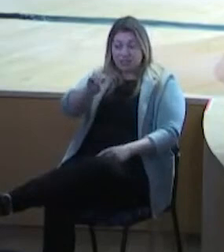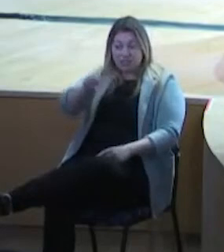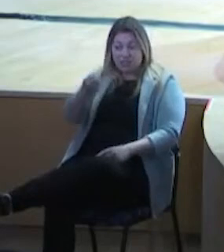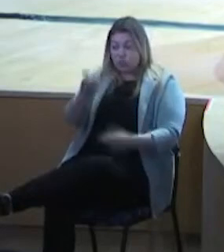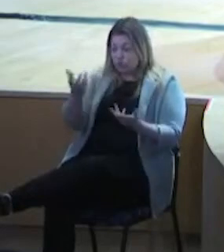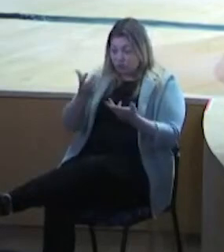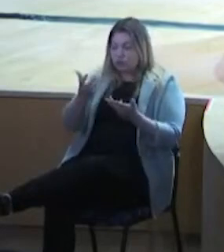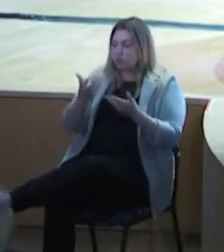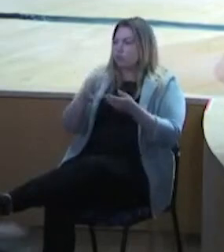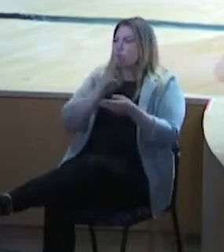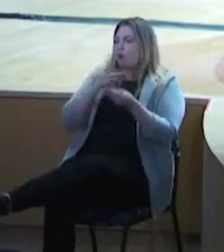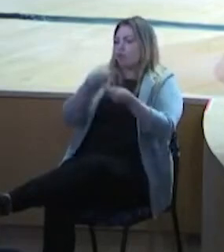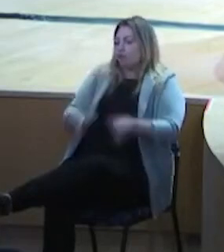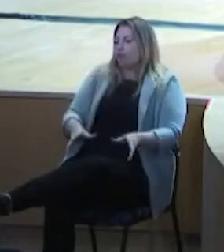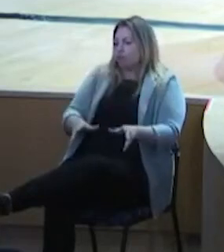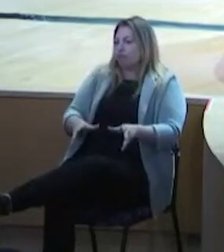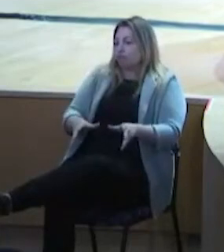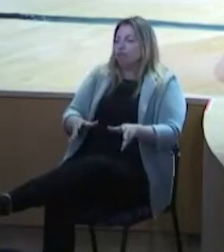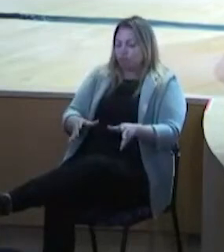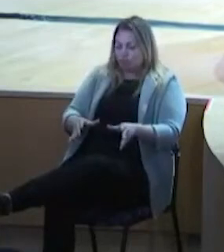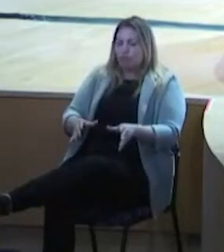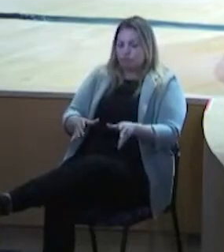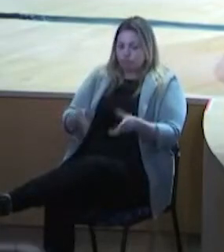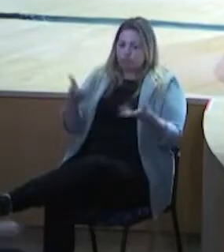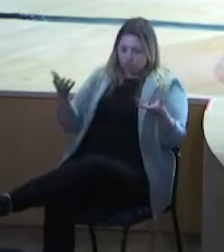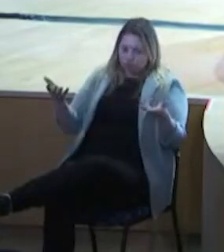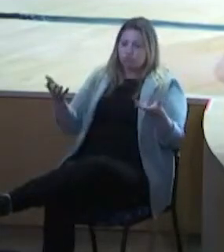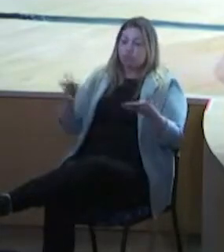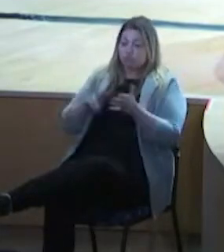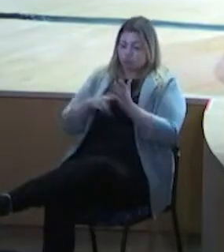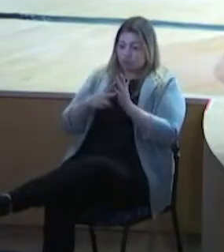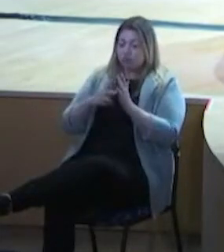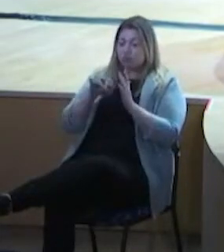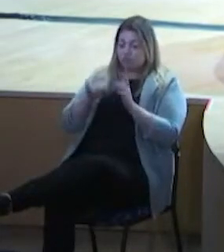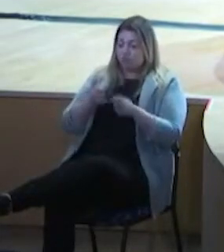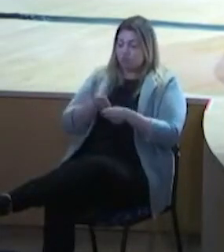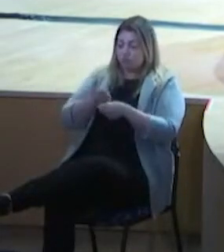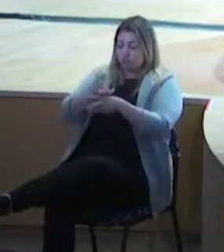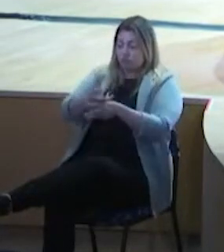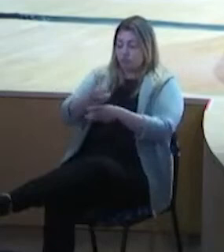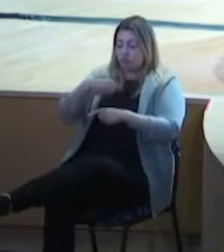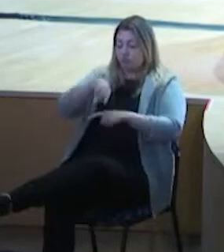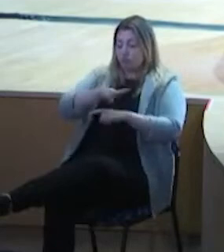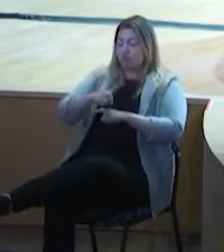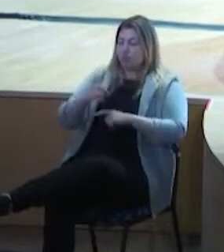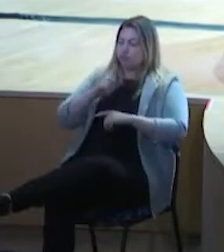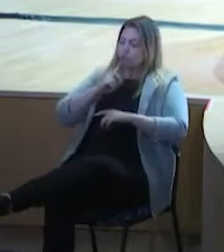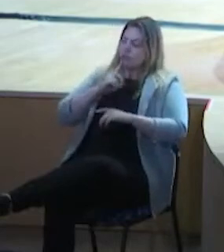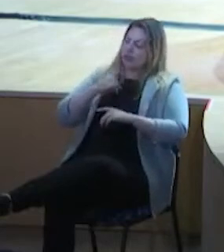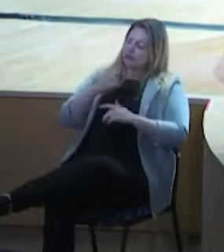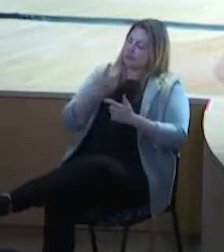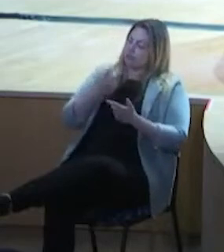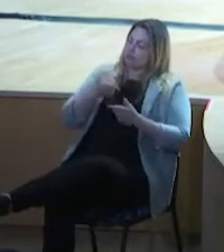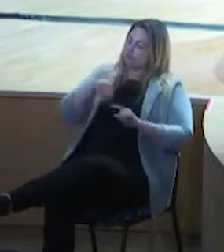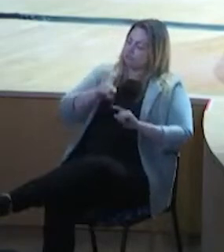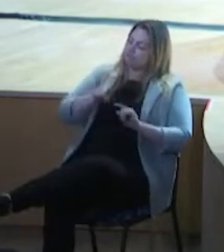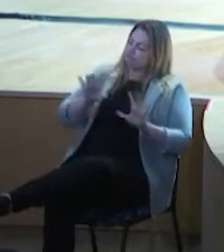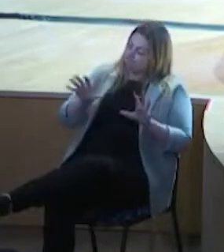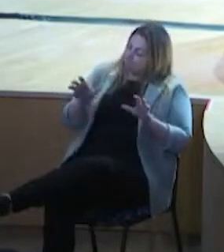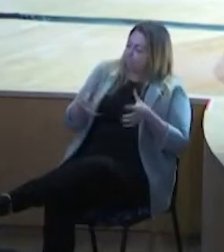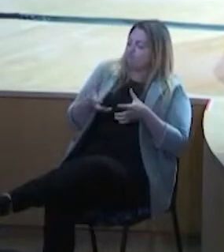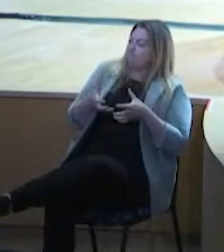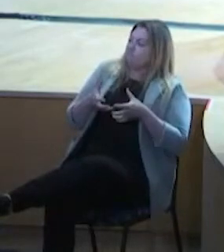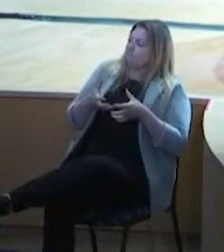water, and all of the water being diverted. So that gave them kind of a platform to stand up and